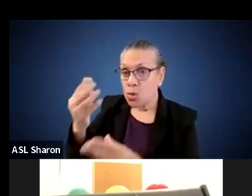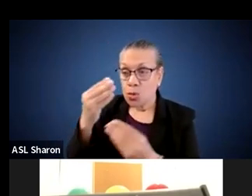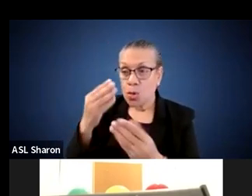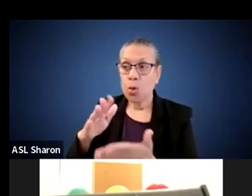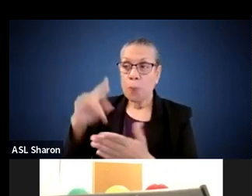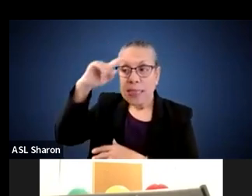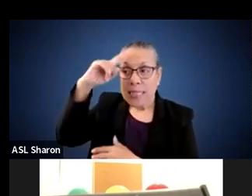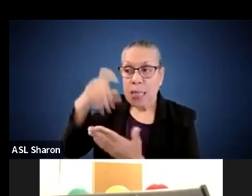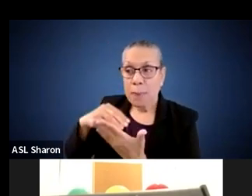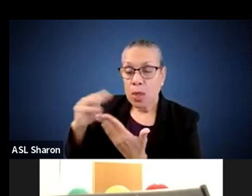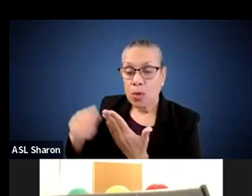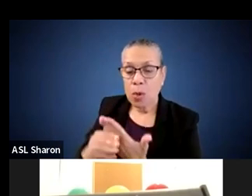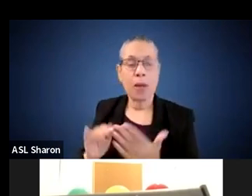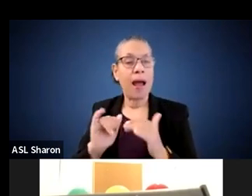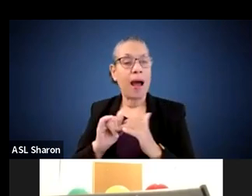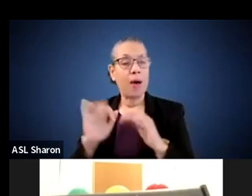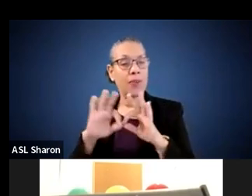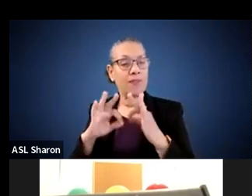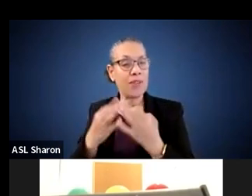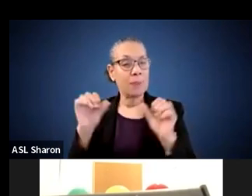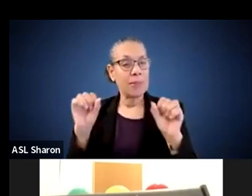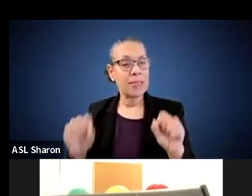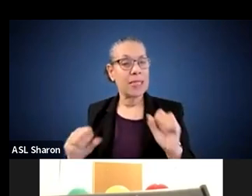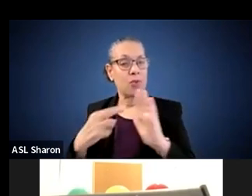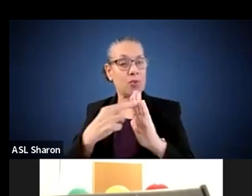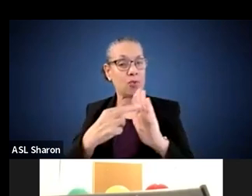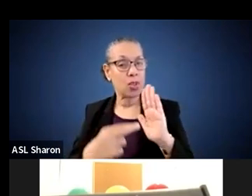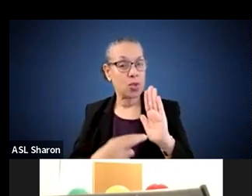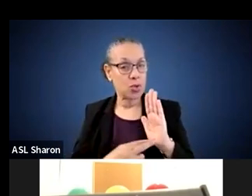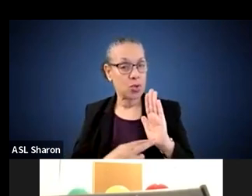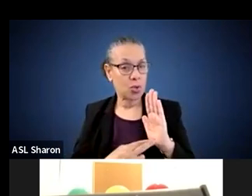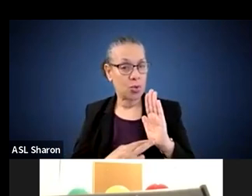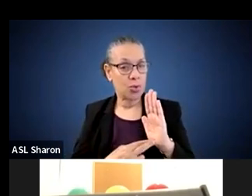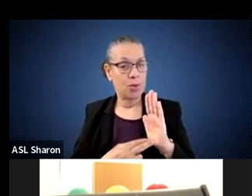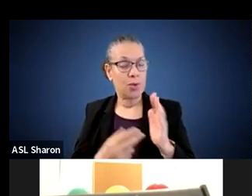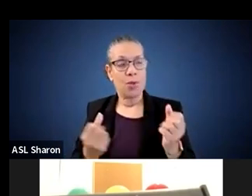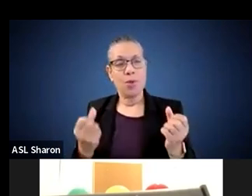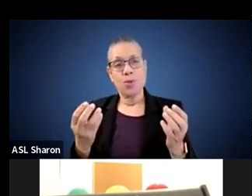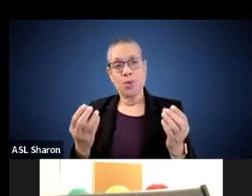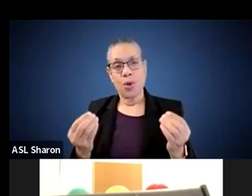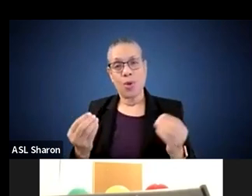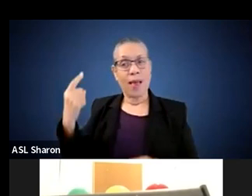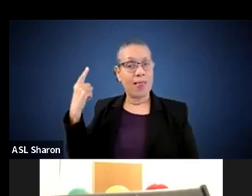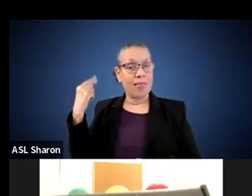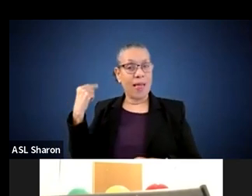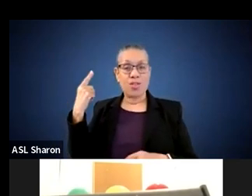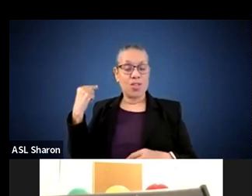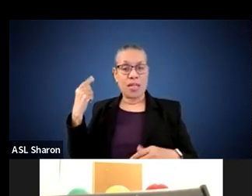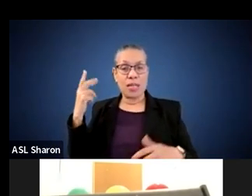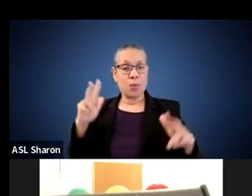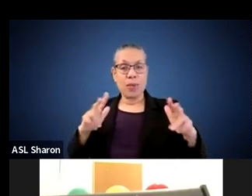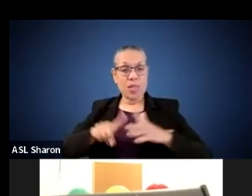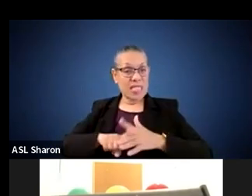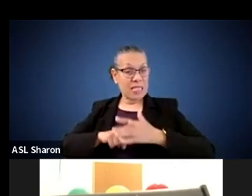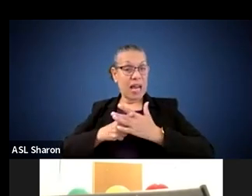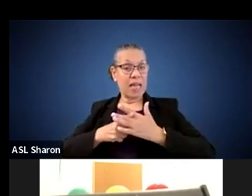how families can get access and to register so they're um poised you know in a way that last year I think that we were just sort of queuing it